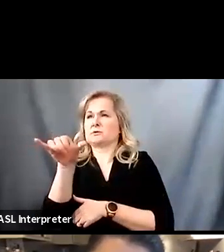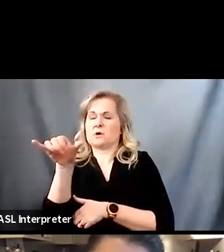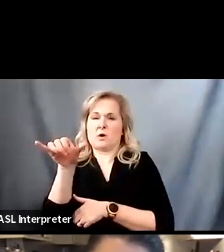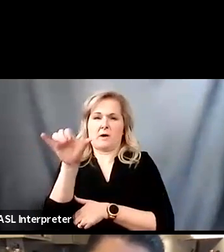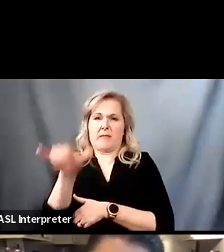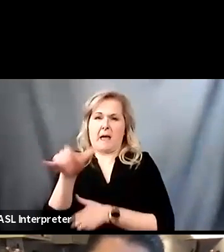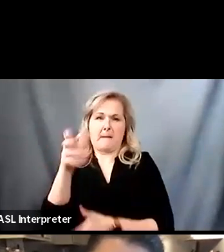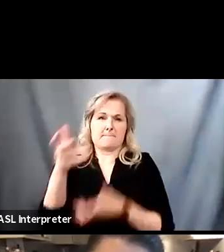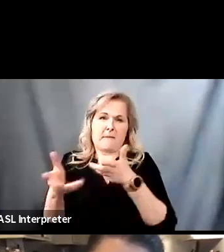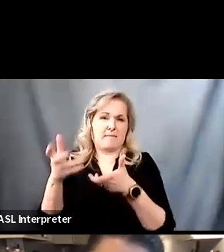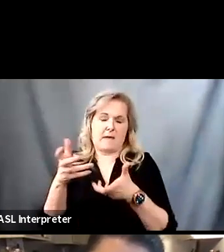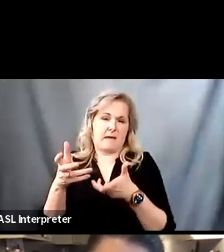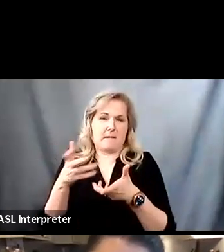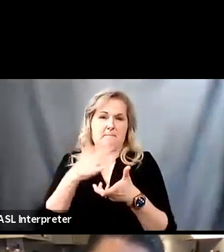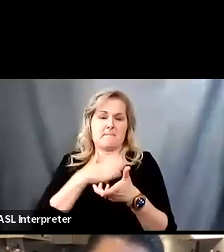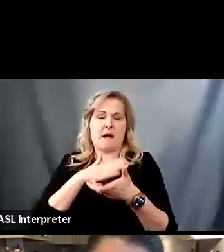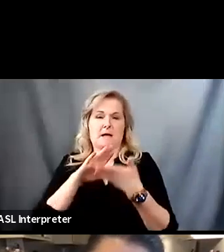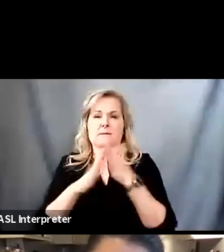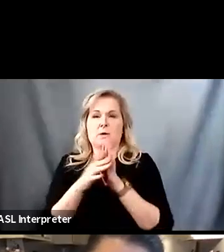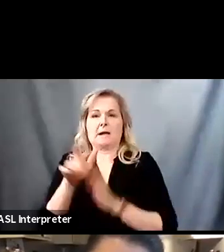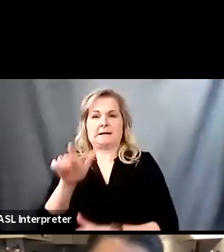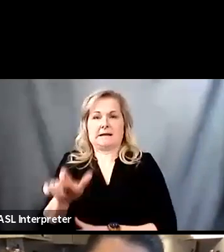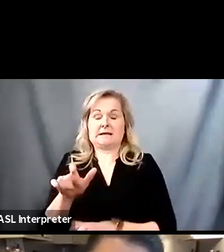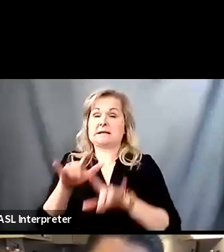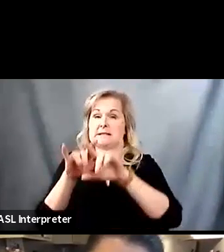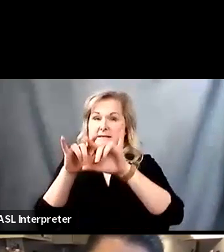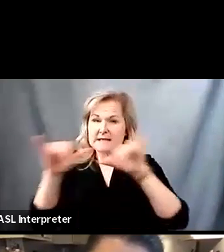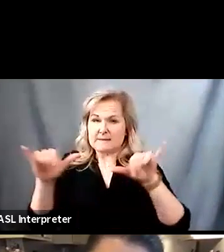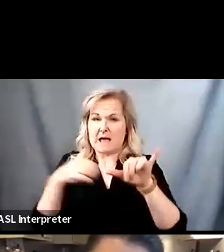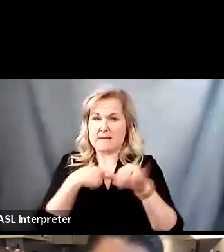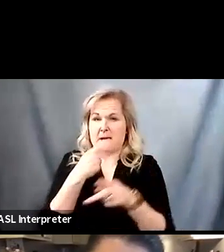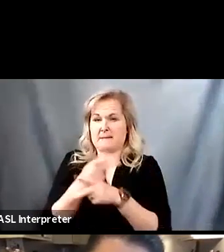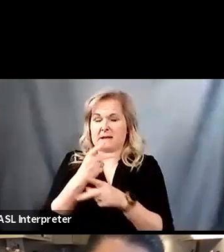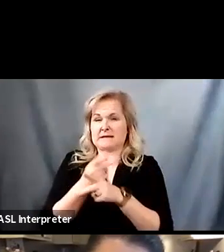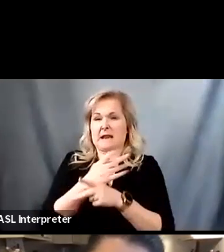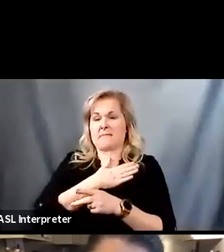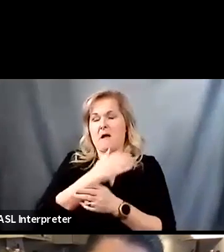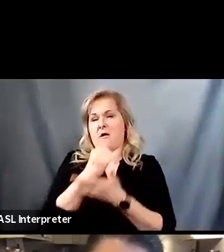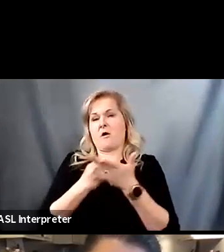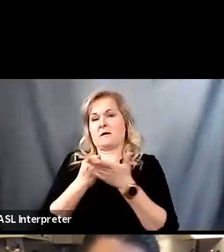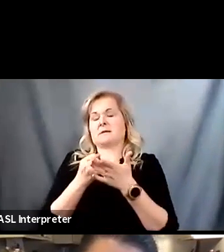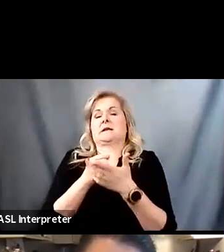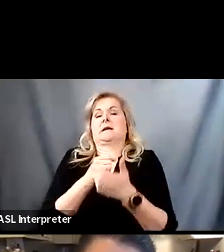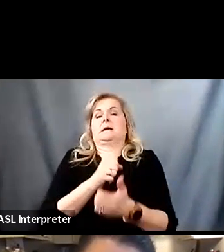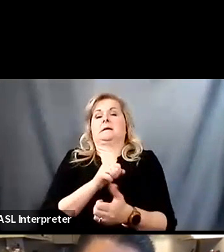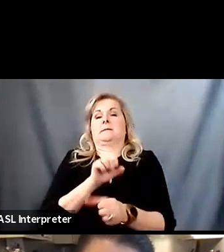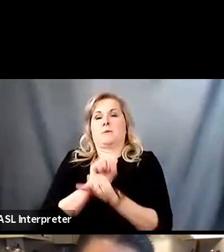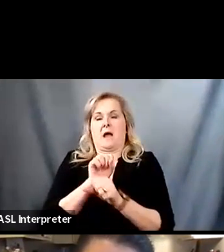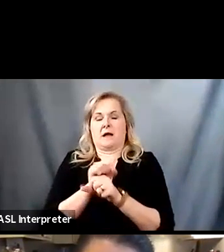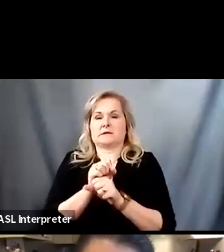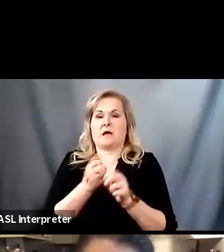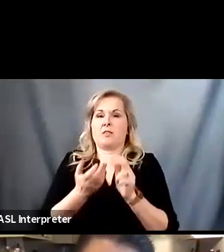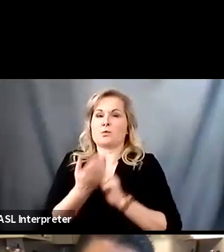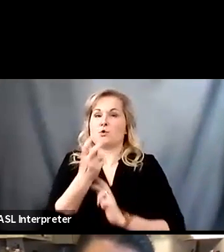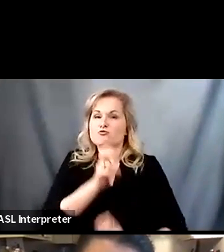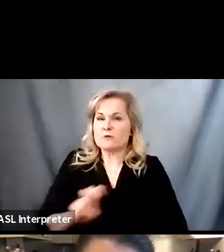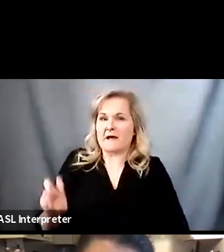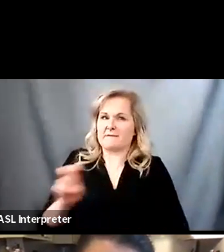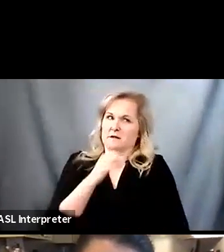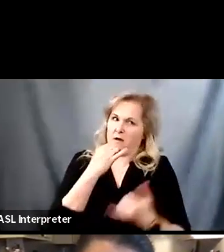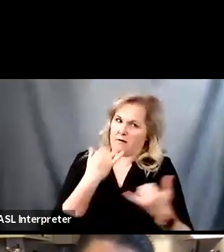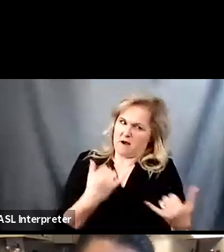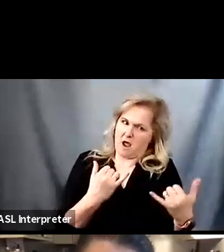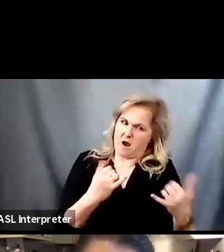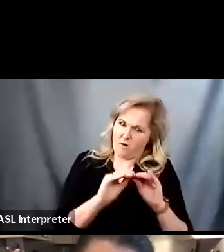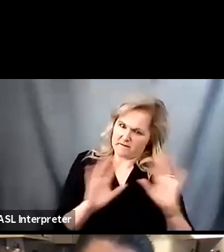that my community needs. At the same time, I've been maintaining my artistic practice through travel, not at the moment,